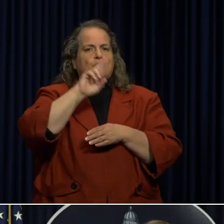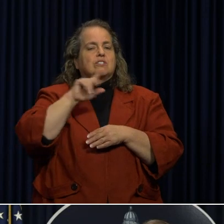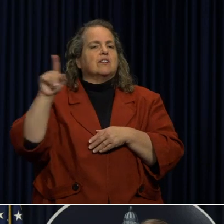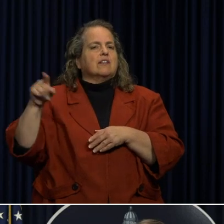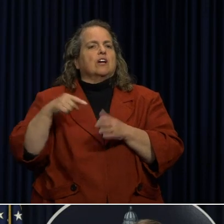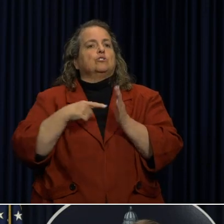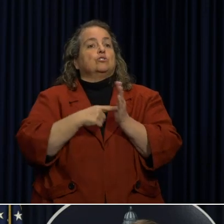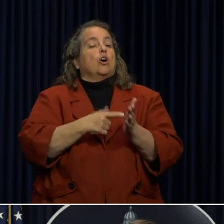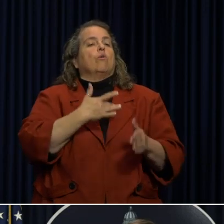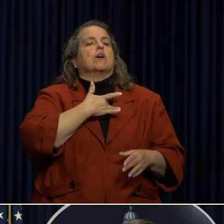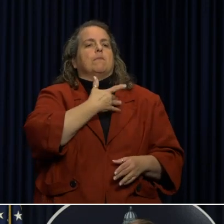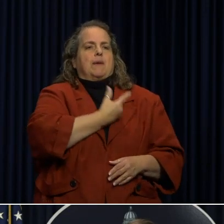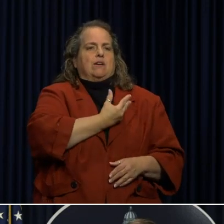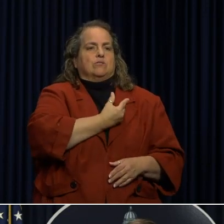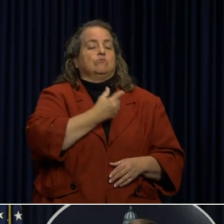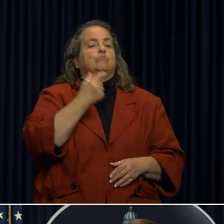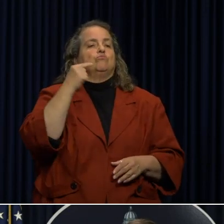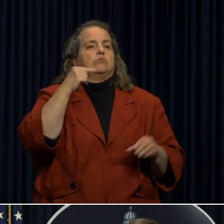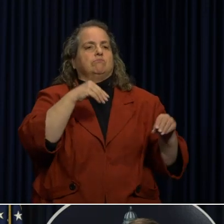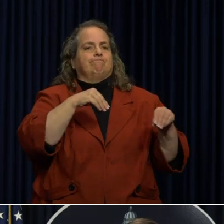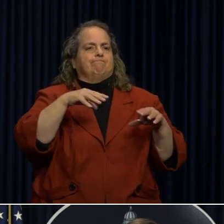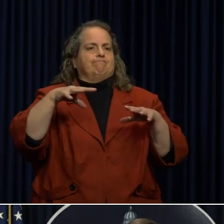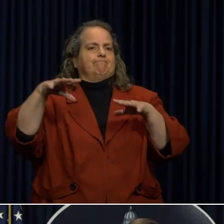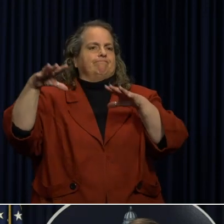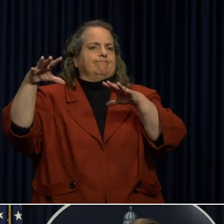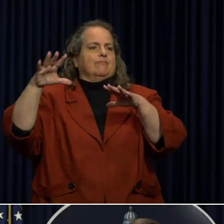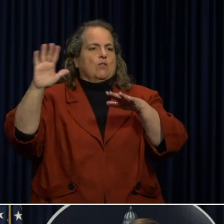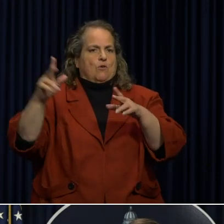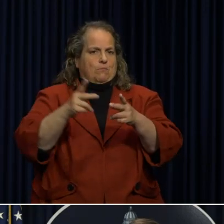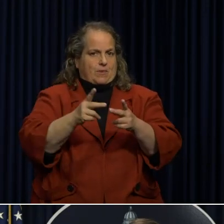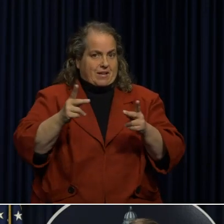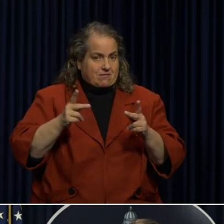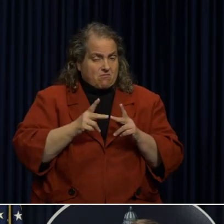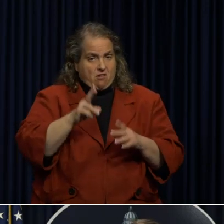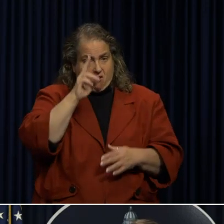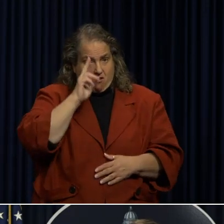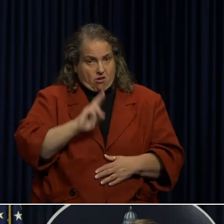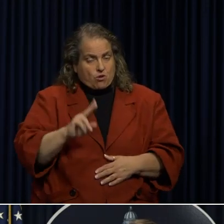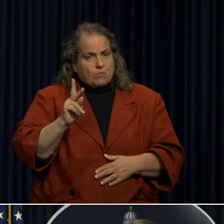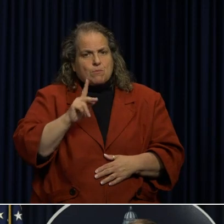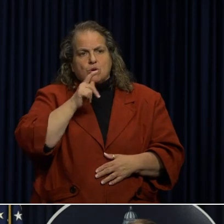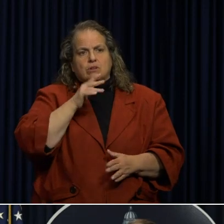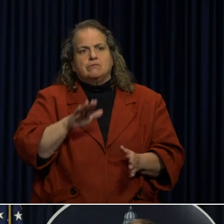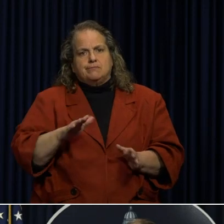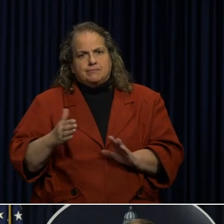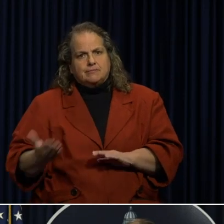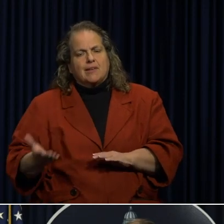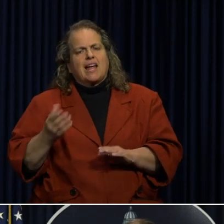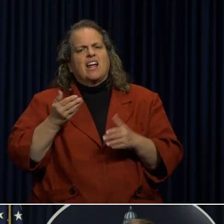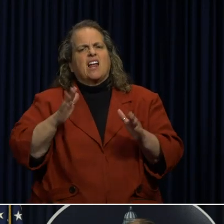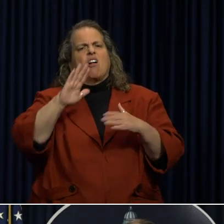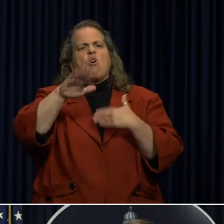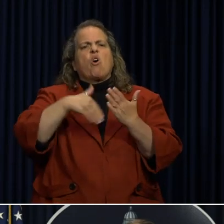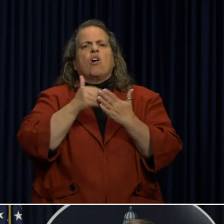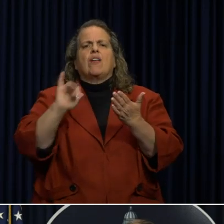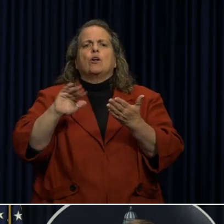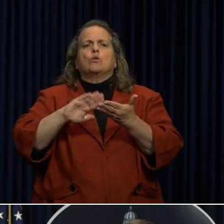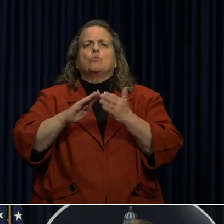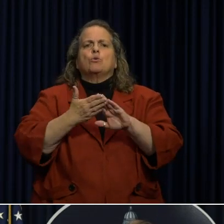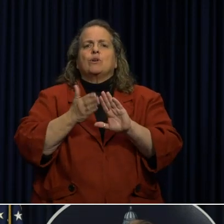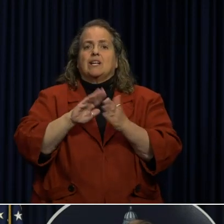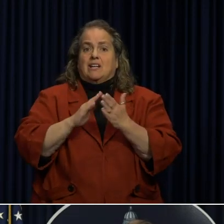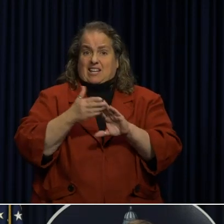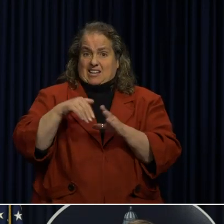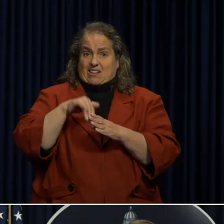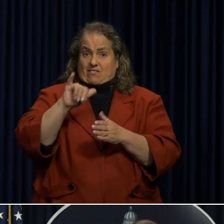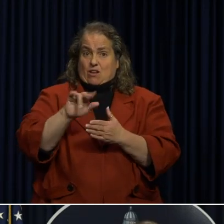showing compassion throughout their facilities, honoring those we've lost and letting that entire community know that